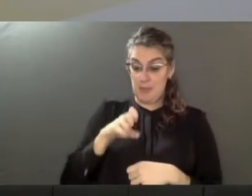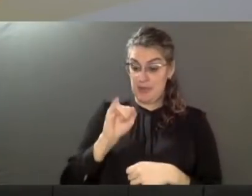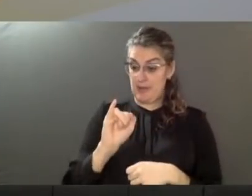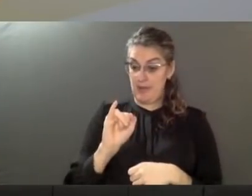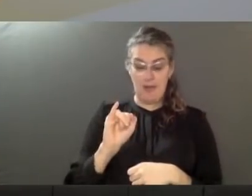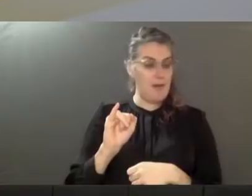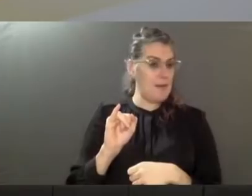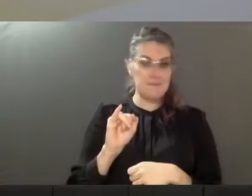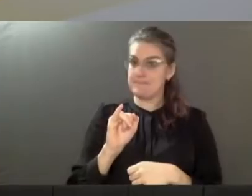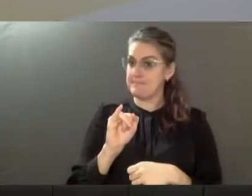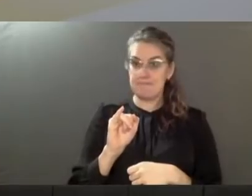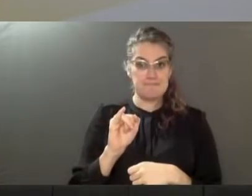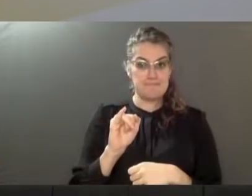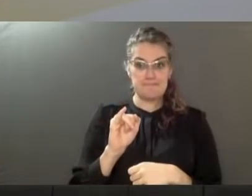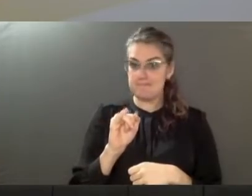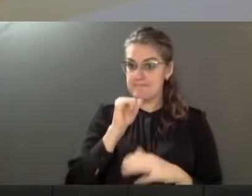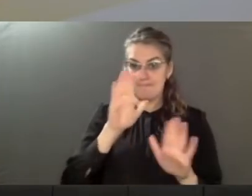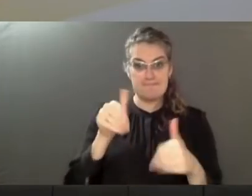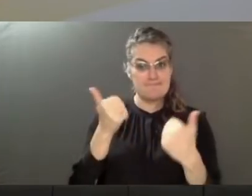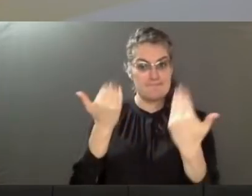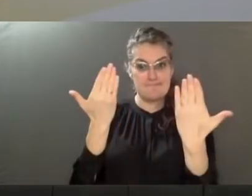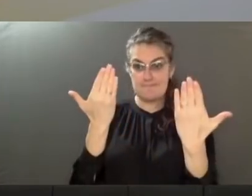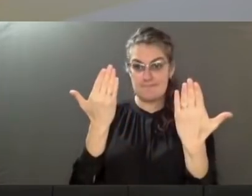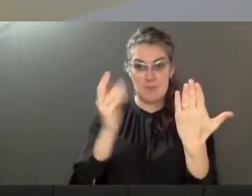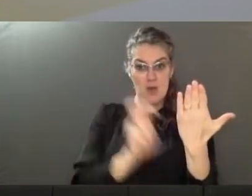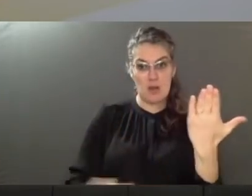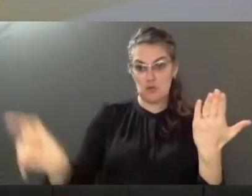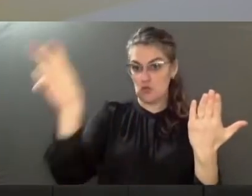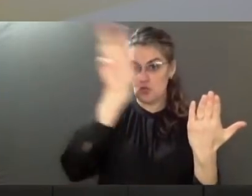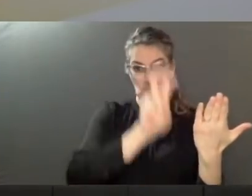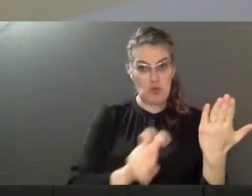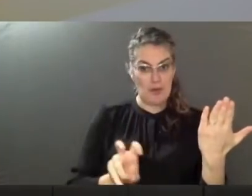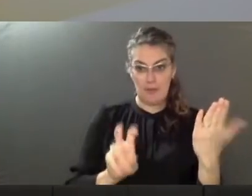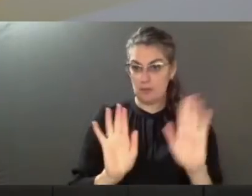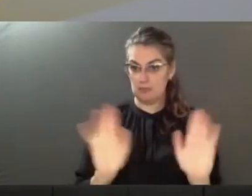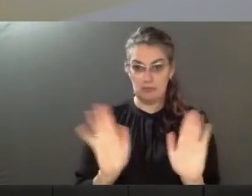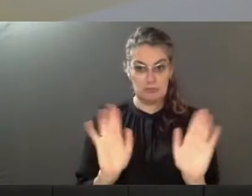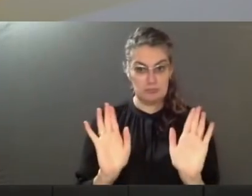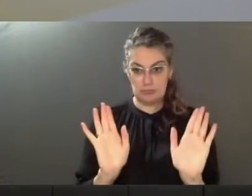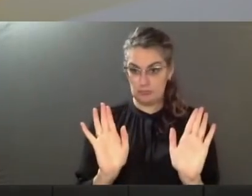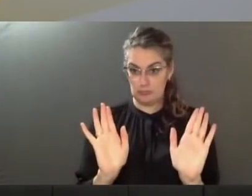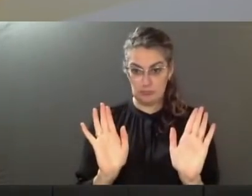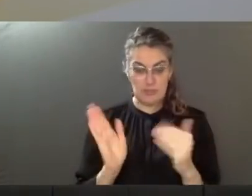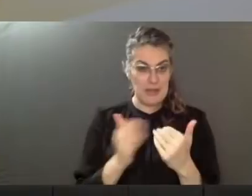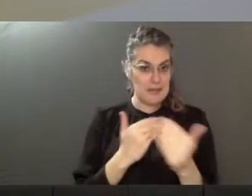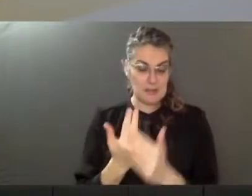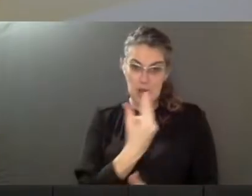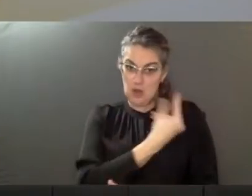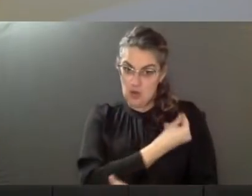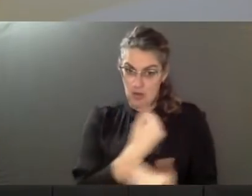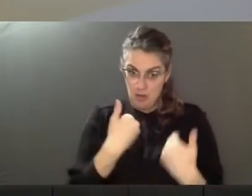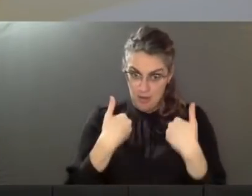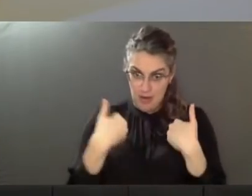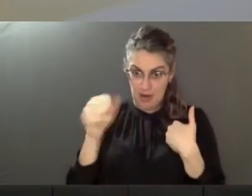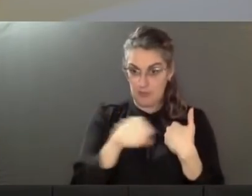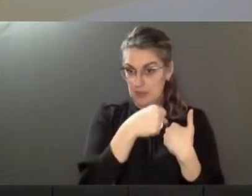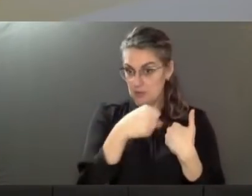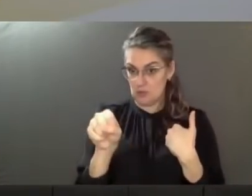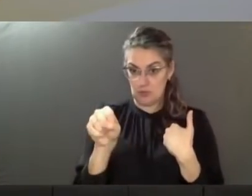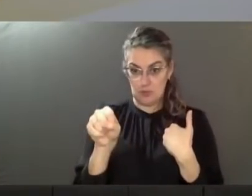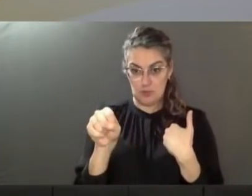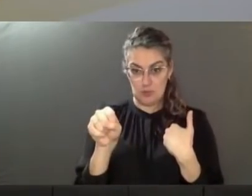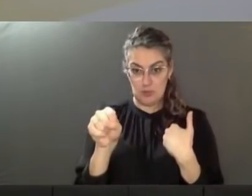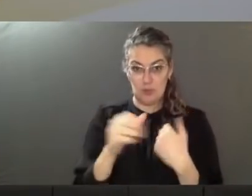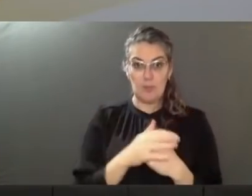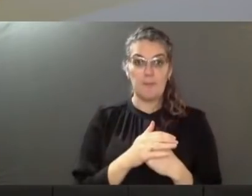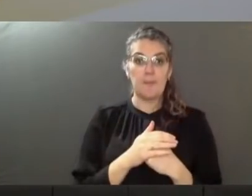not recommended, and we still are going to learn more about how long the vaccine